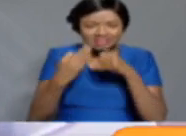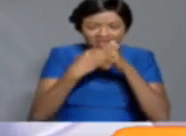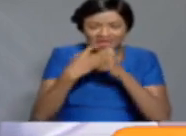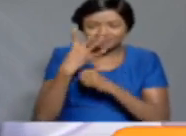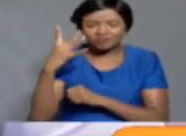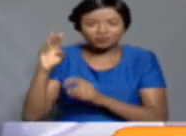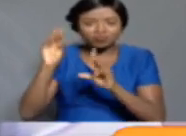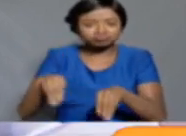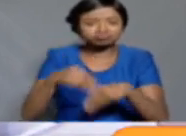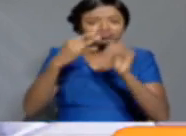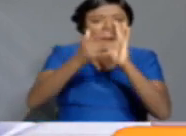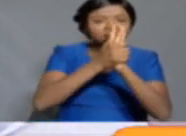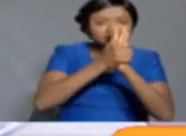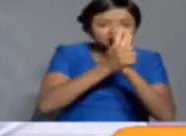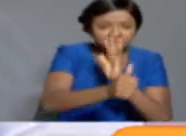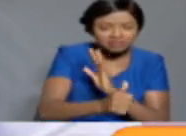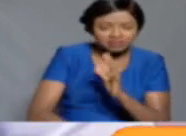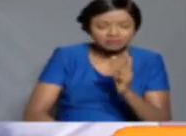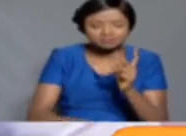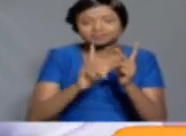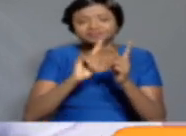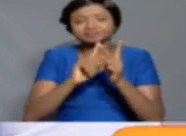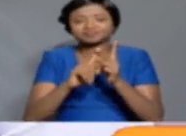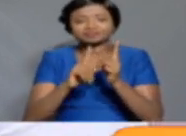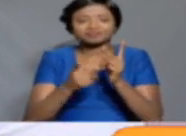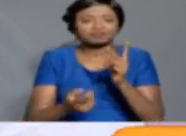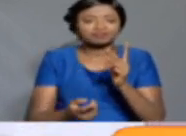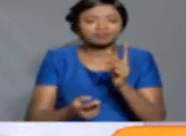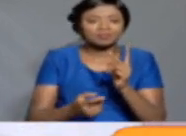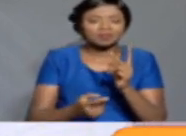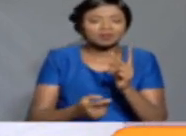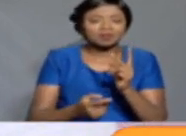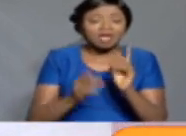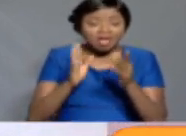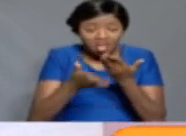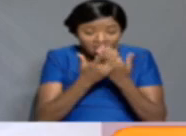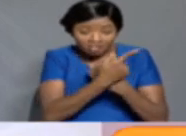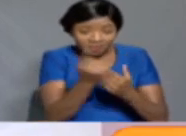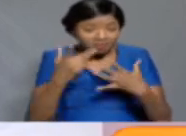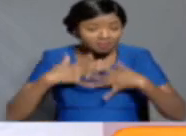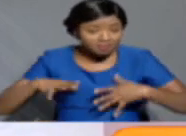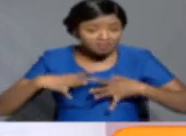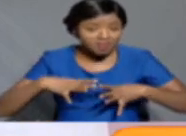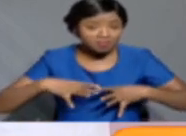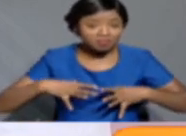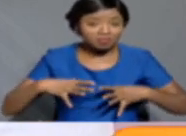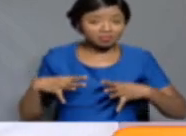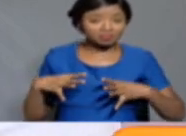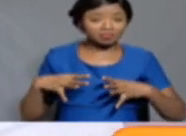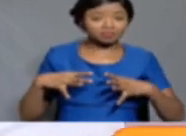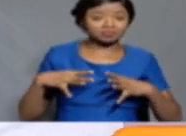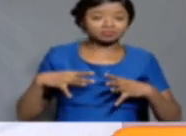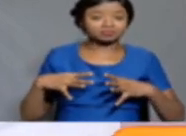the skills, practical skills that will allow people to